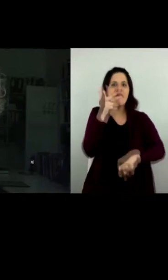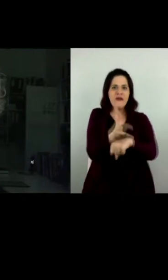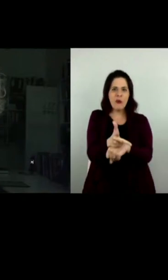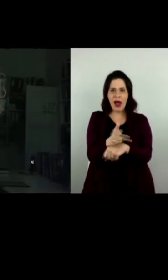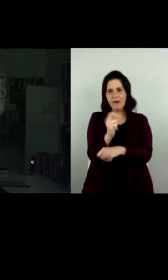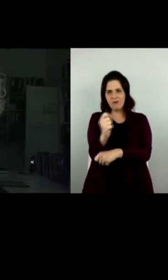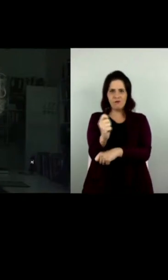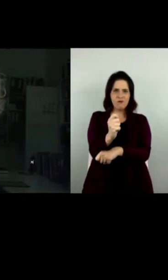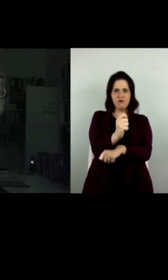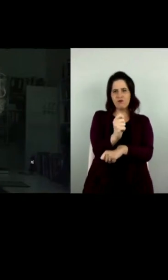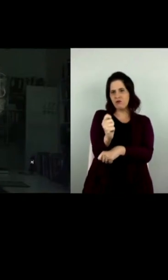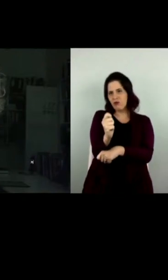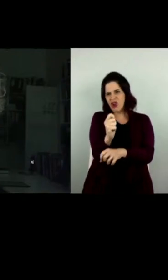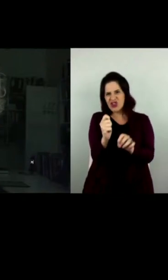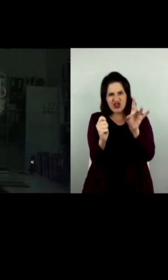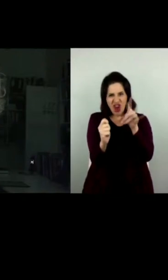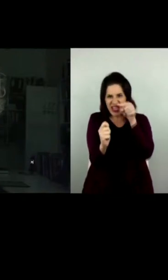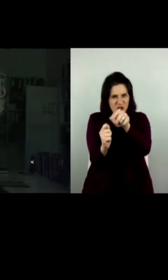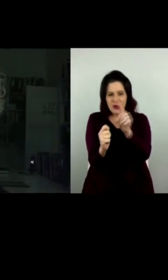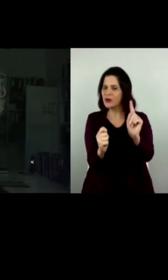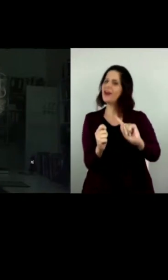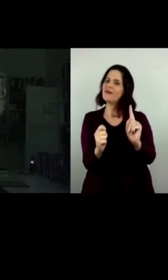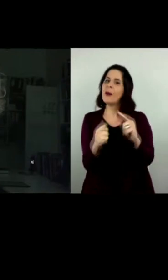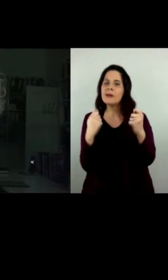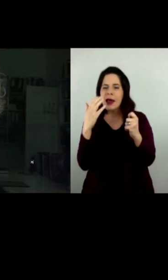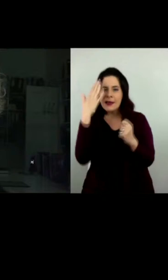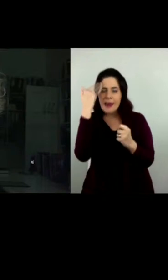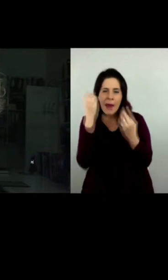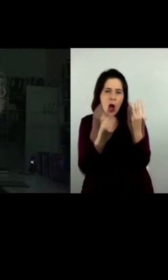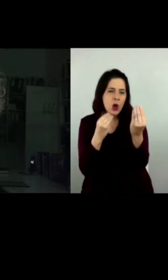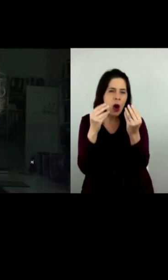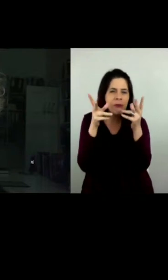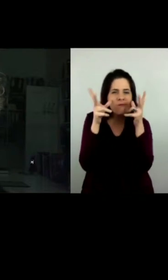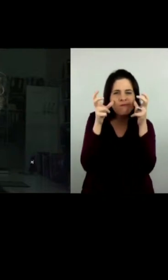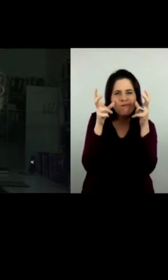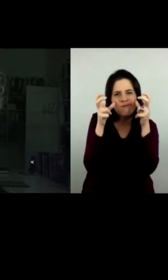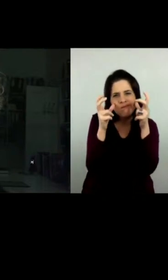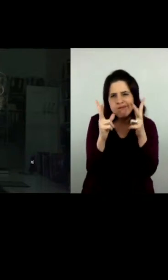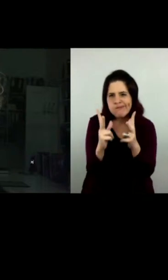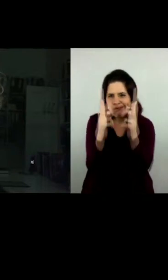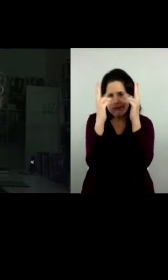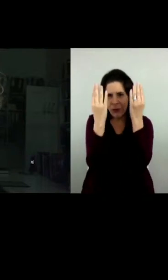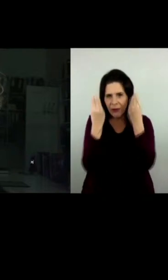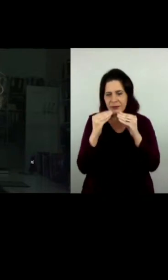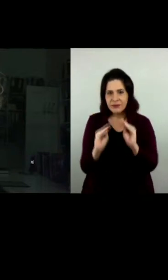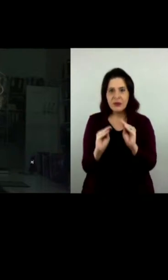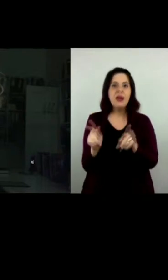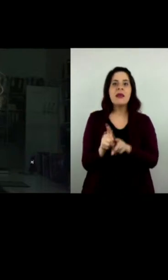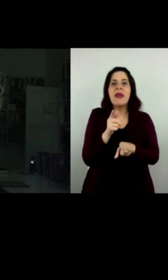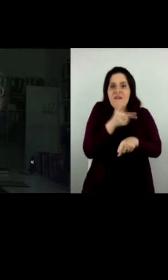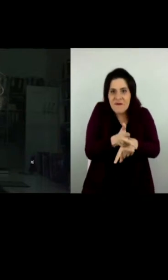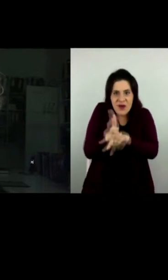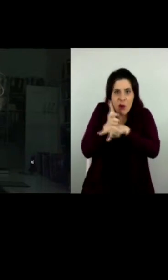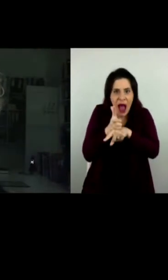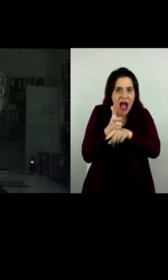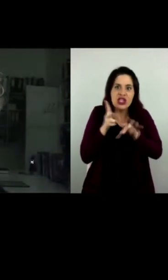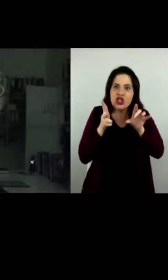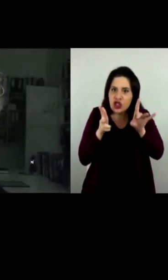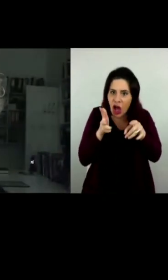know what you are shooting, and how to edit it, and how to make film. To shoot is not to make a film. And in your film,